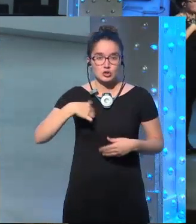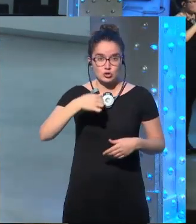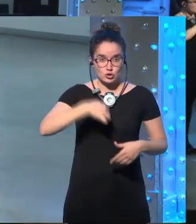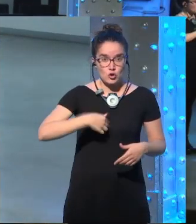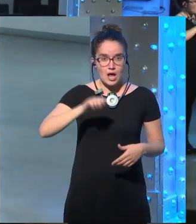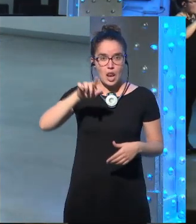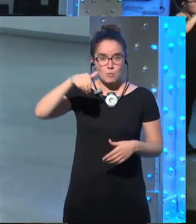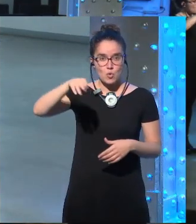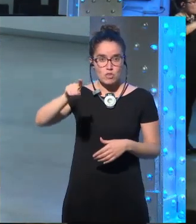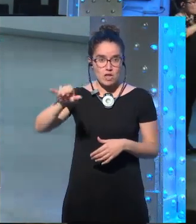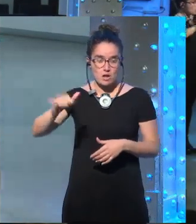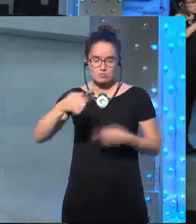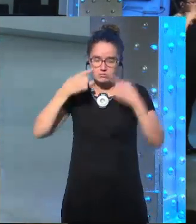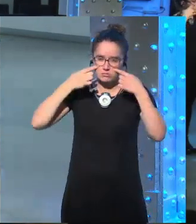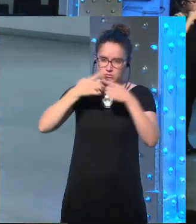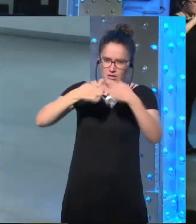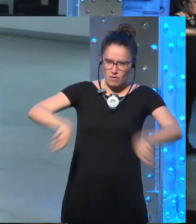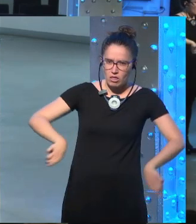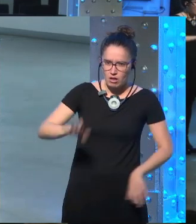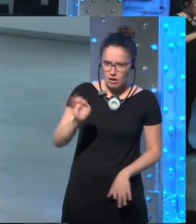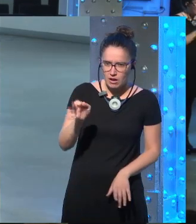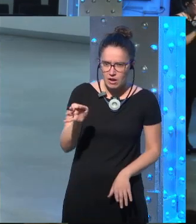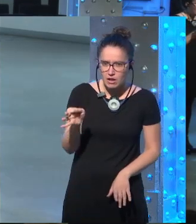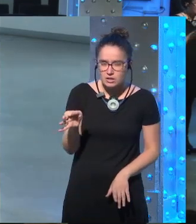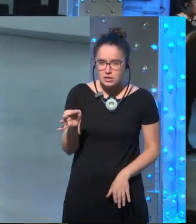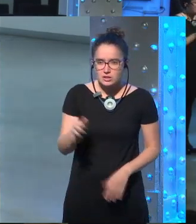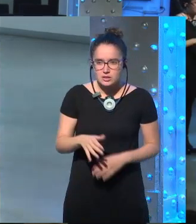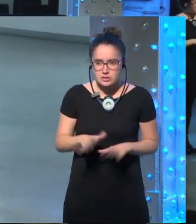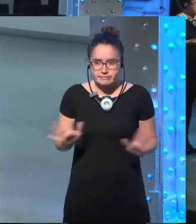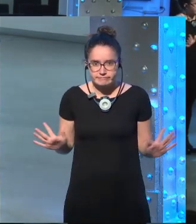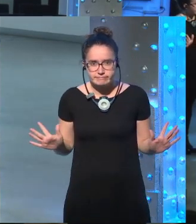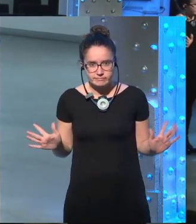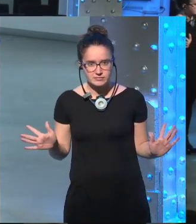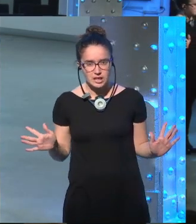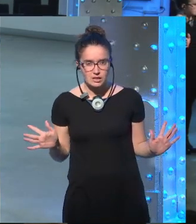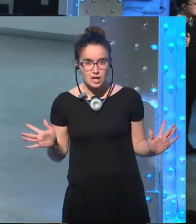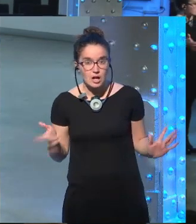not Ángel Expósito. I'm Almudena Bermejo. I think that you will have spot the differences.